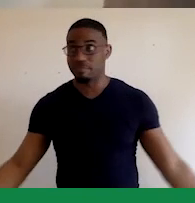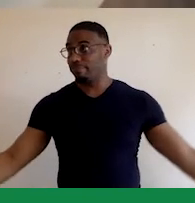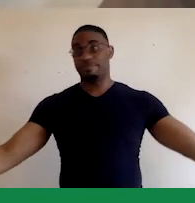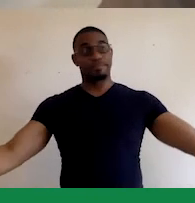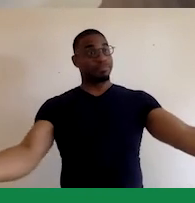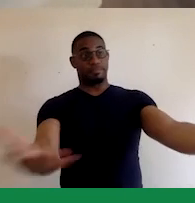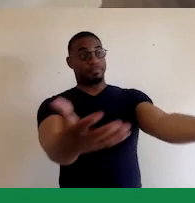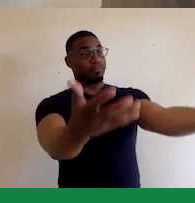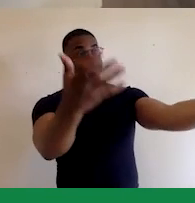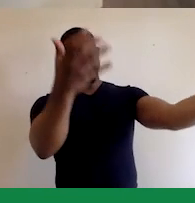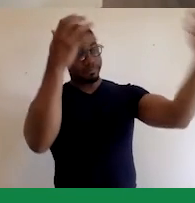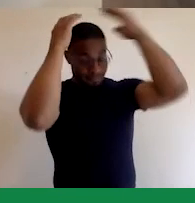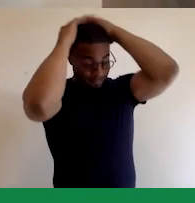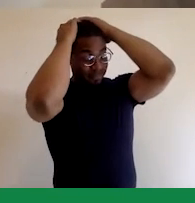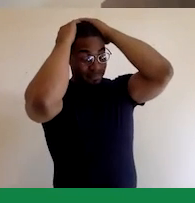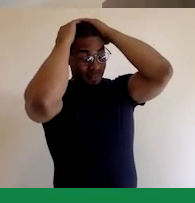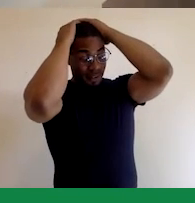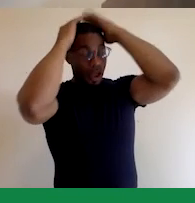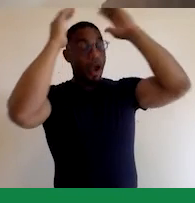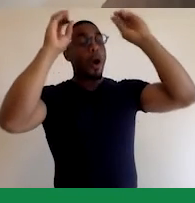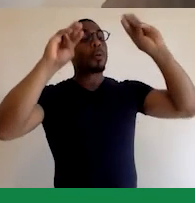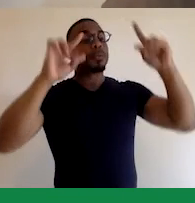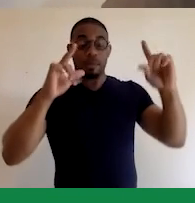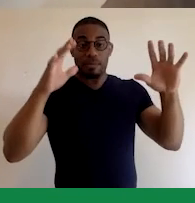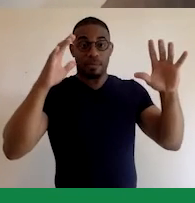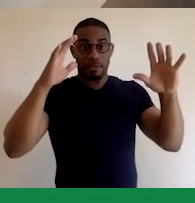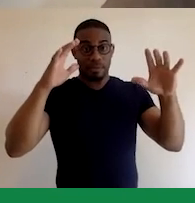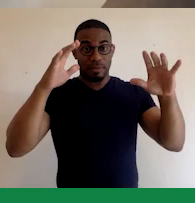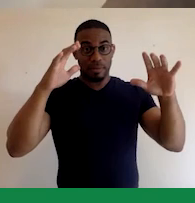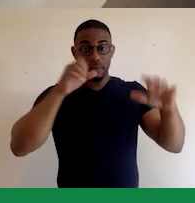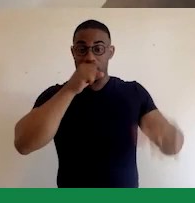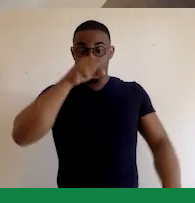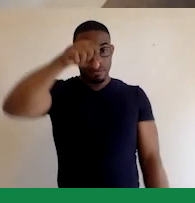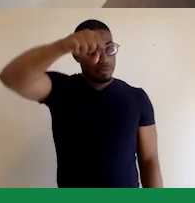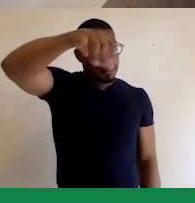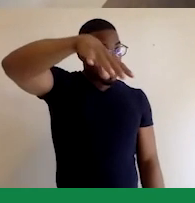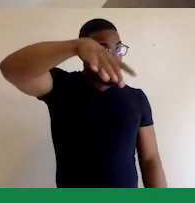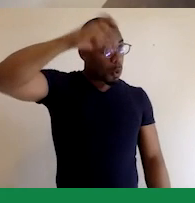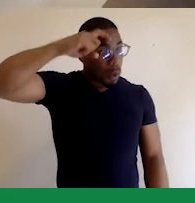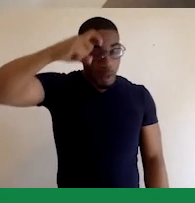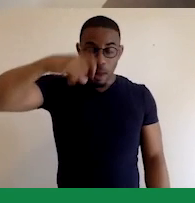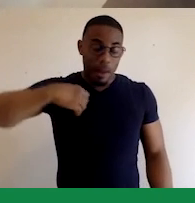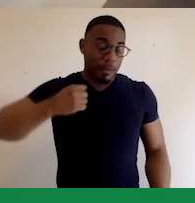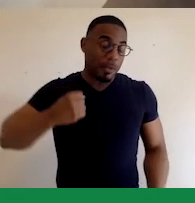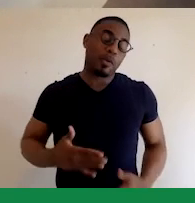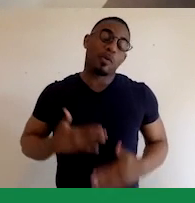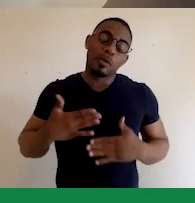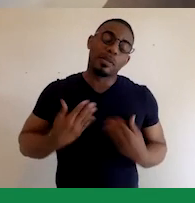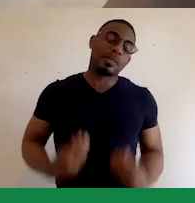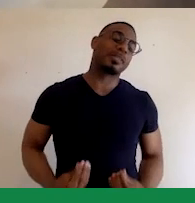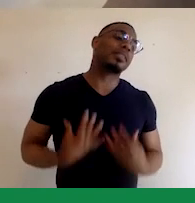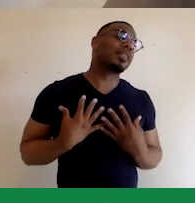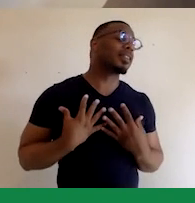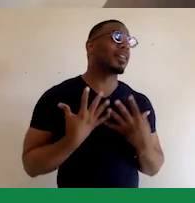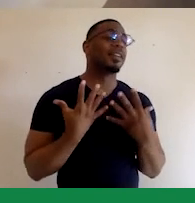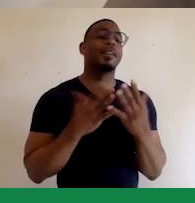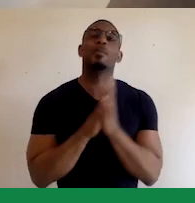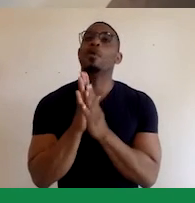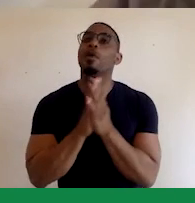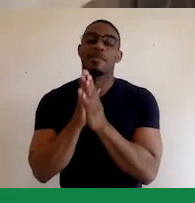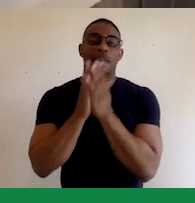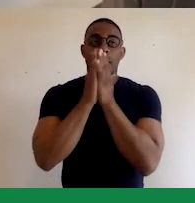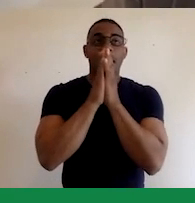just, oh my gosh, all the nuggets that you dropped, the wisdom here. I am so inspired and so